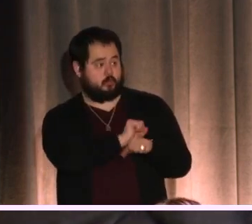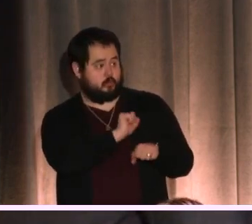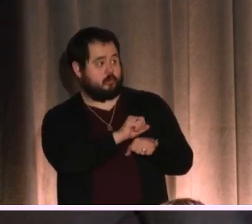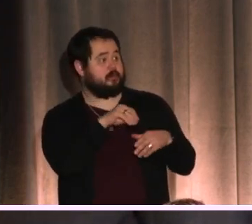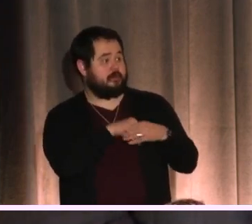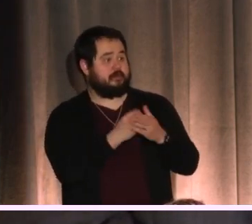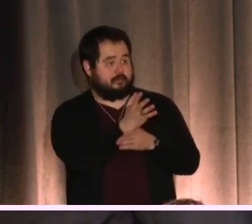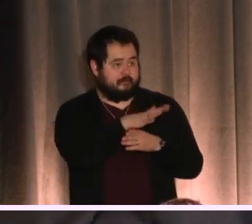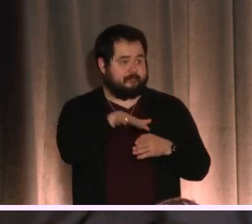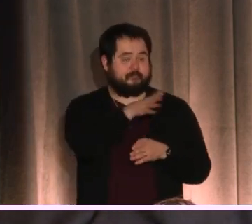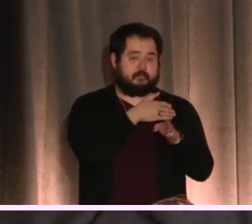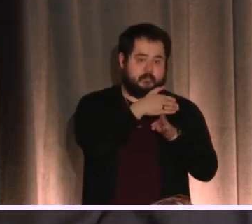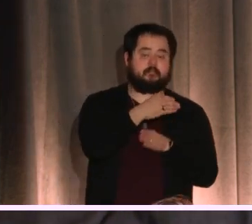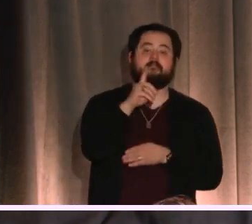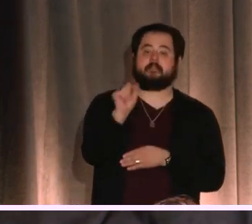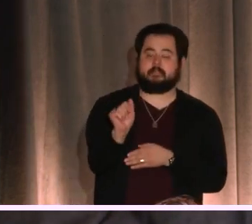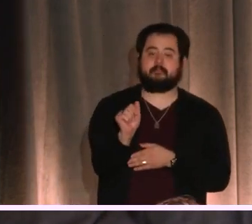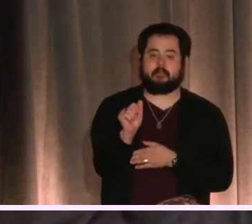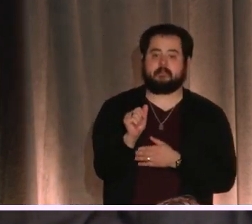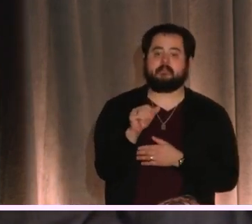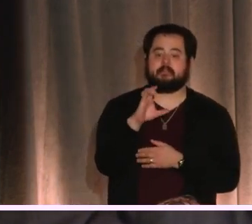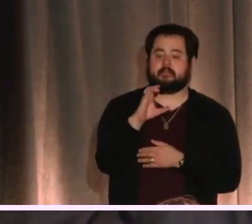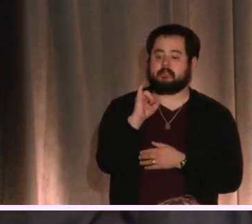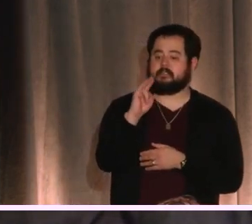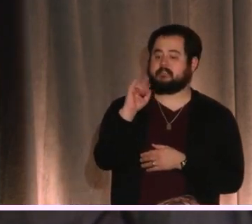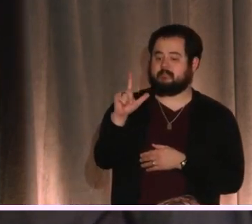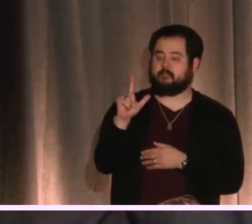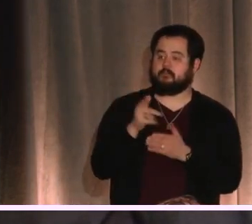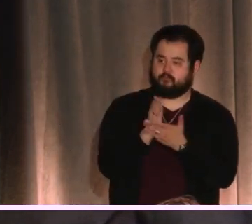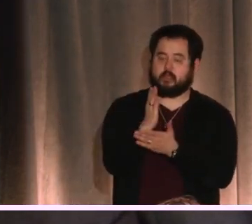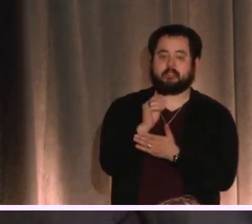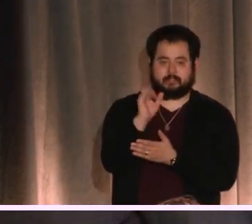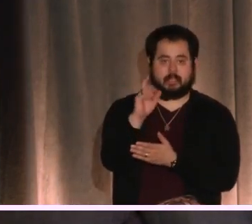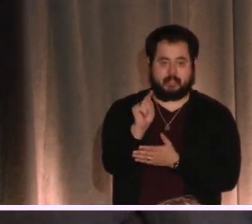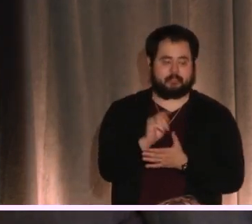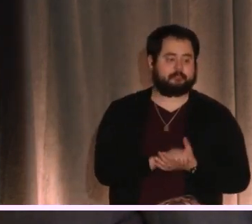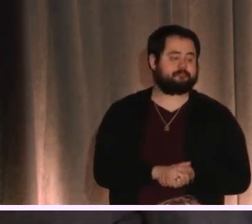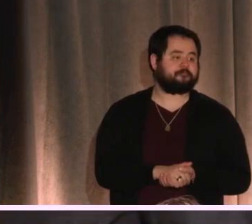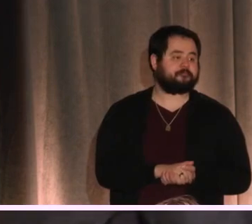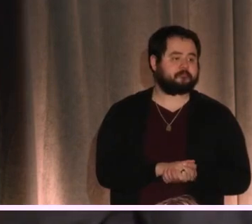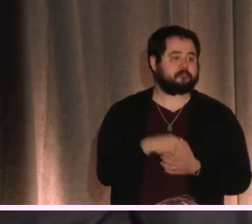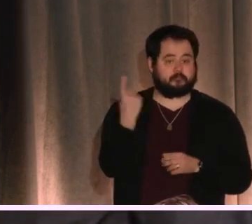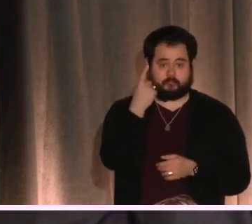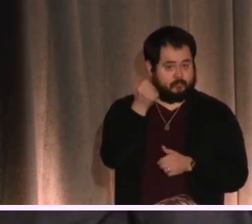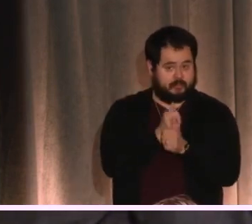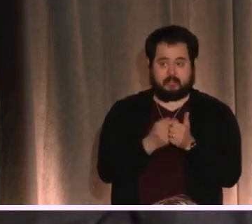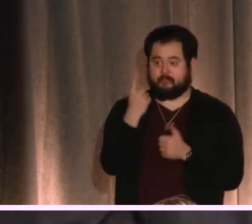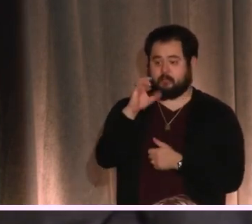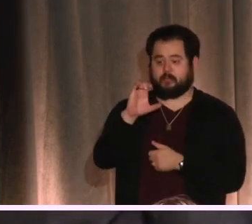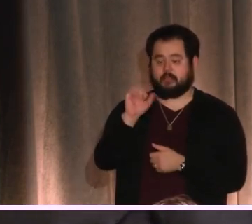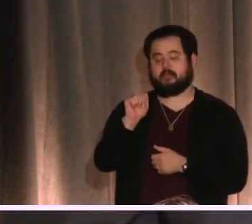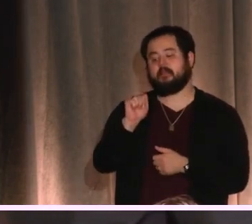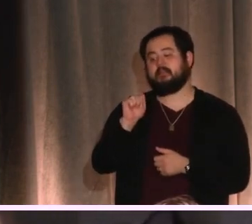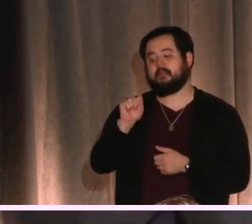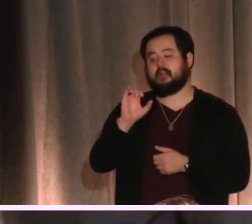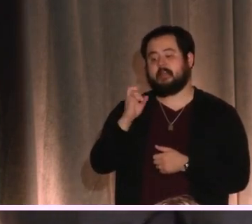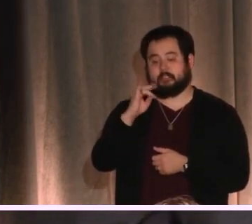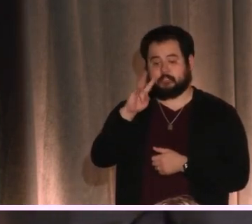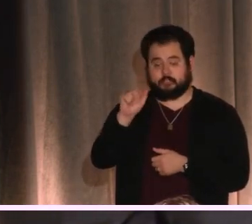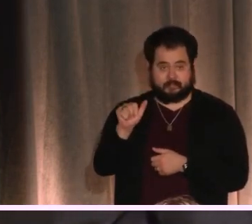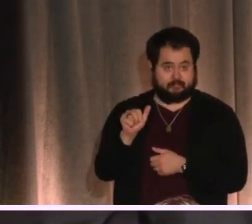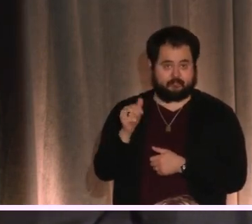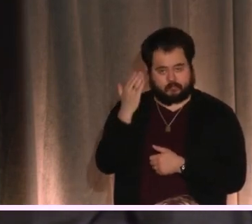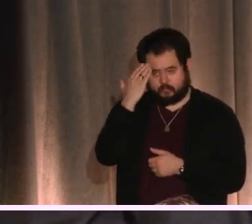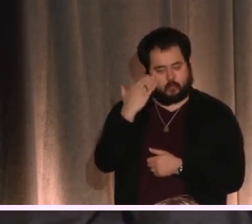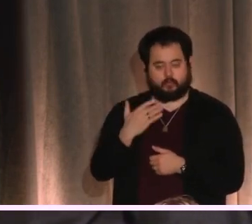the Disability Civil Rights Act, and that's something that everybody at Achieva probably knows this by heart, and